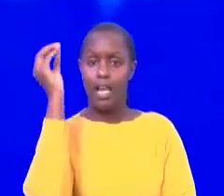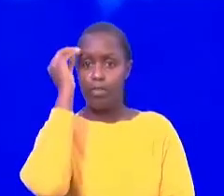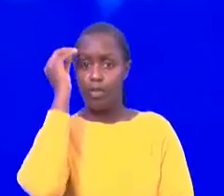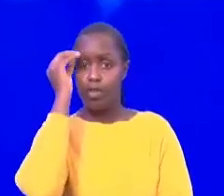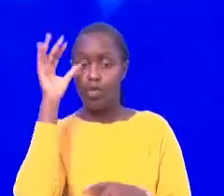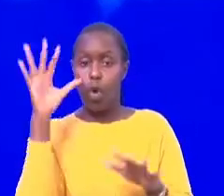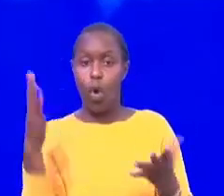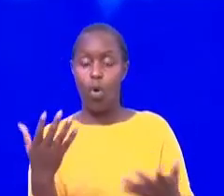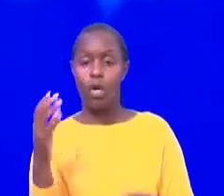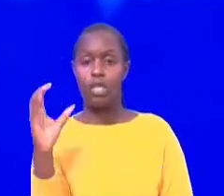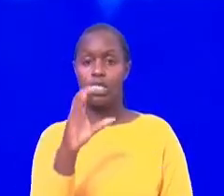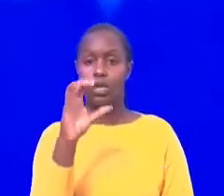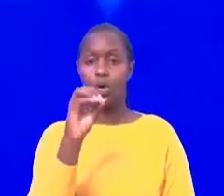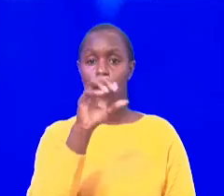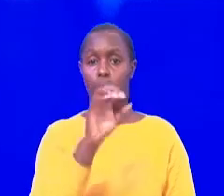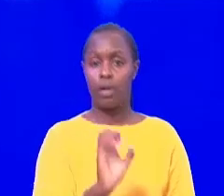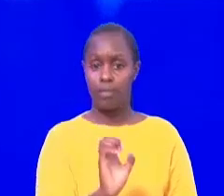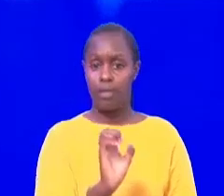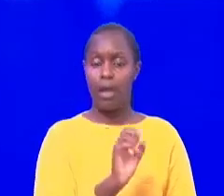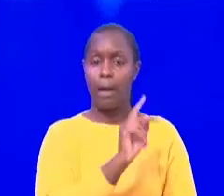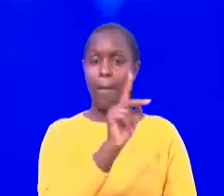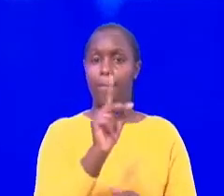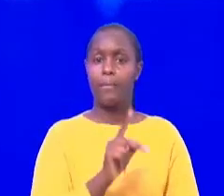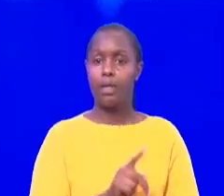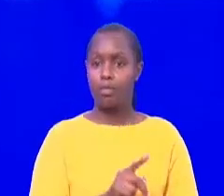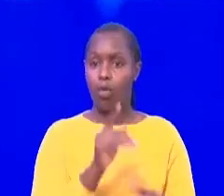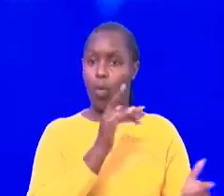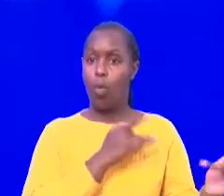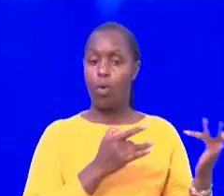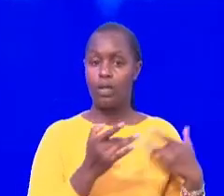or principal trustee regarding the minutes,